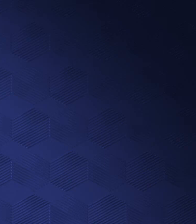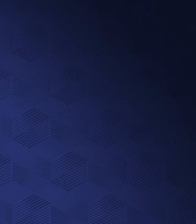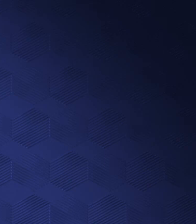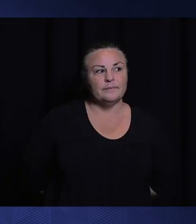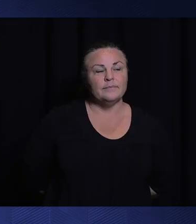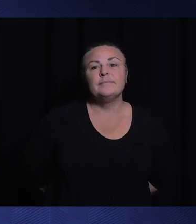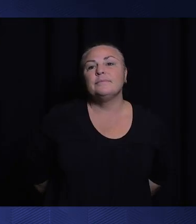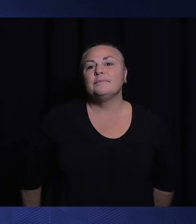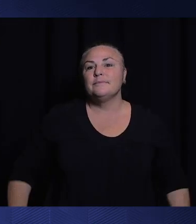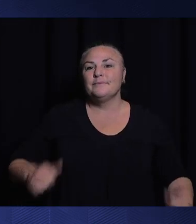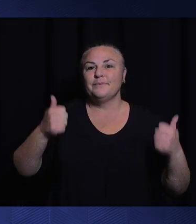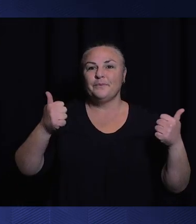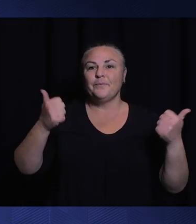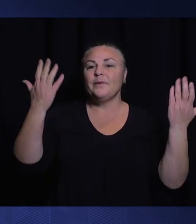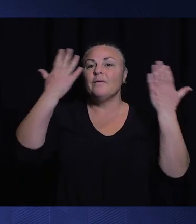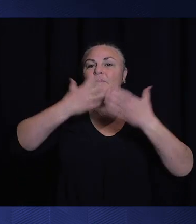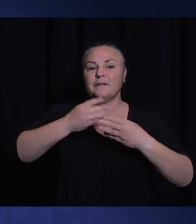Good afternoon.